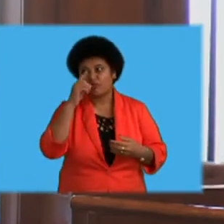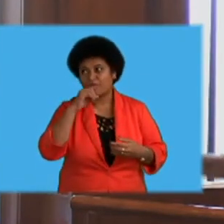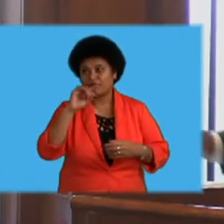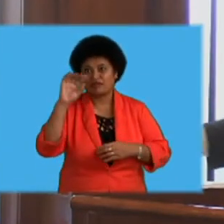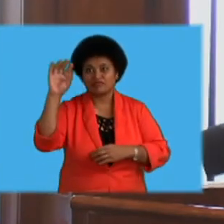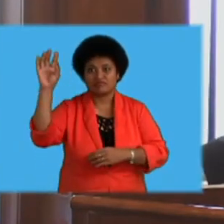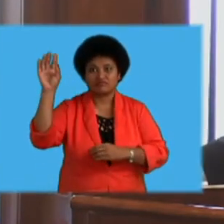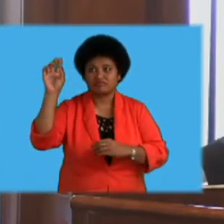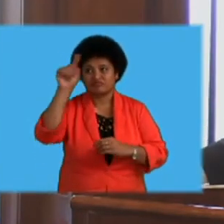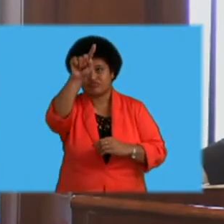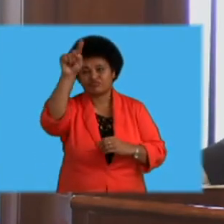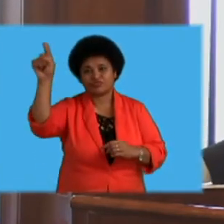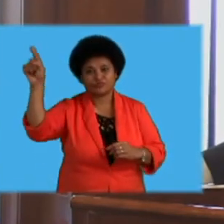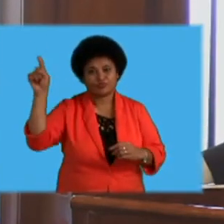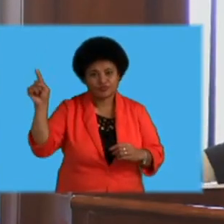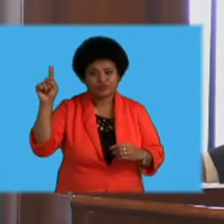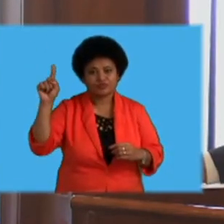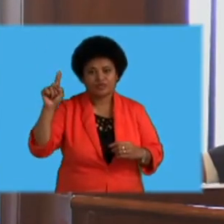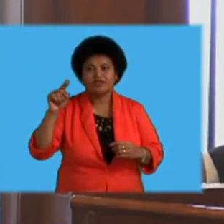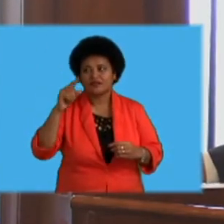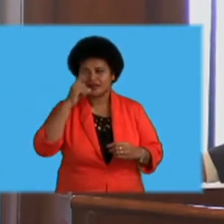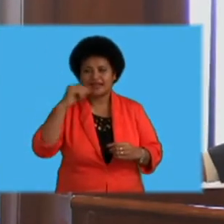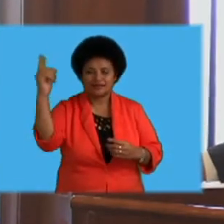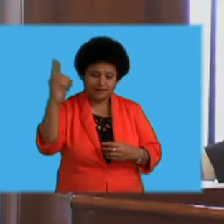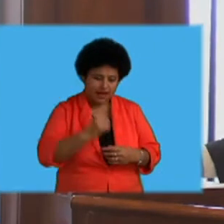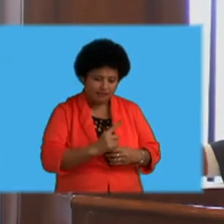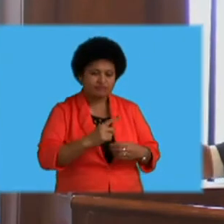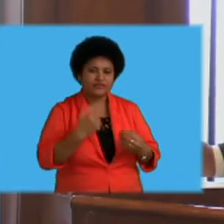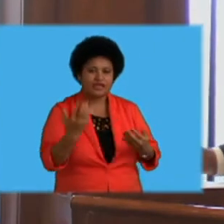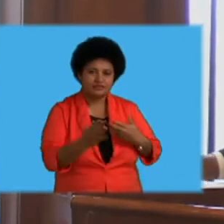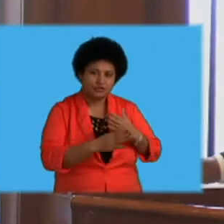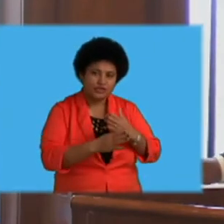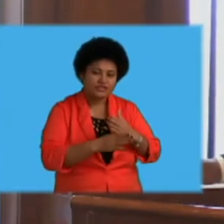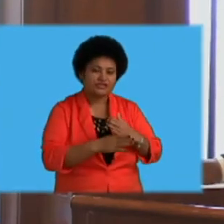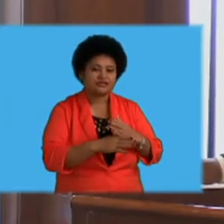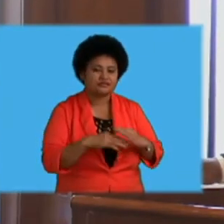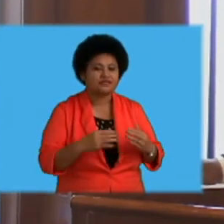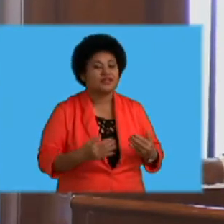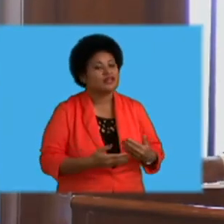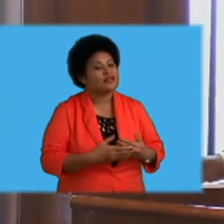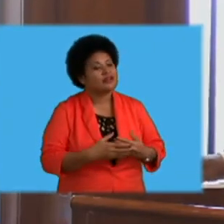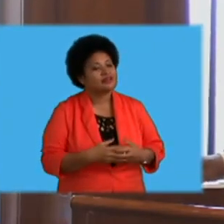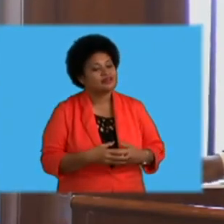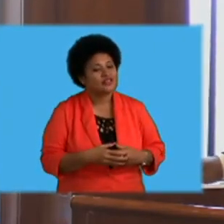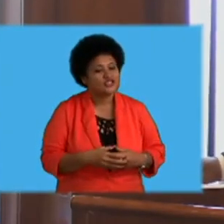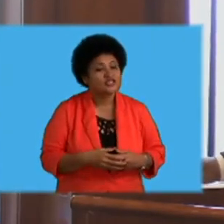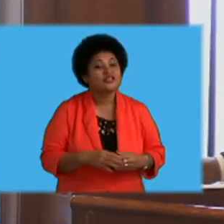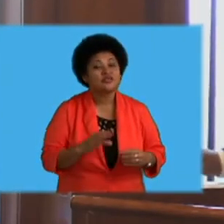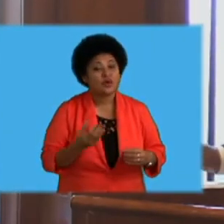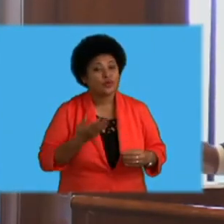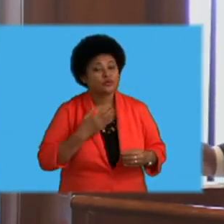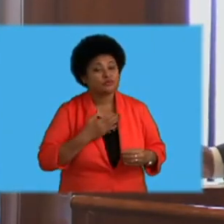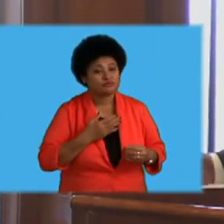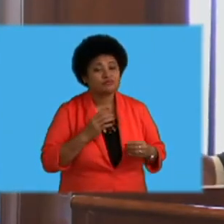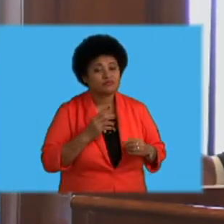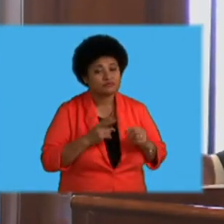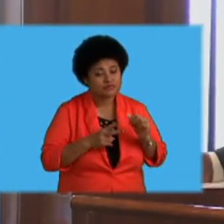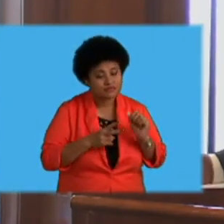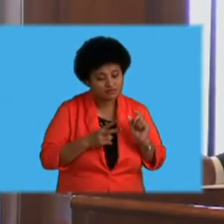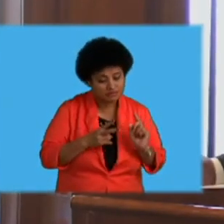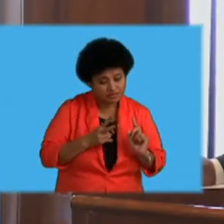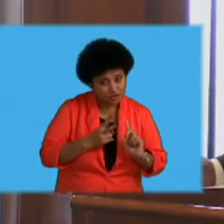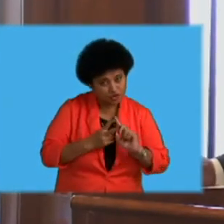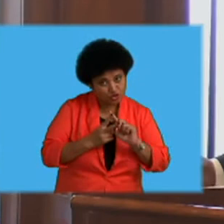areas once the registered leases or titles are issued. Honourable Deputy Speaker, for the information of the House, there are currently also